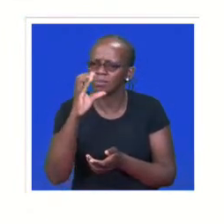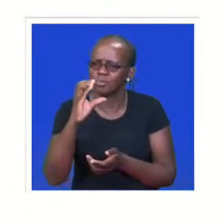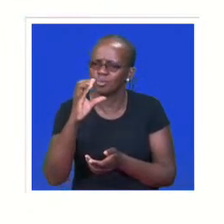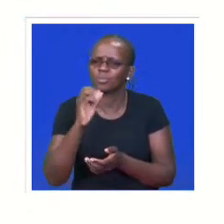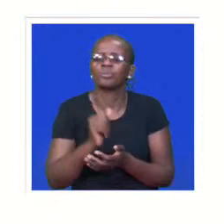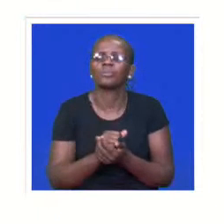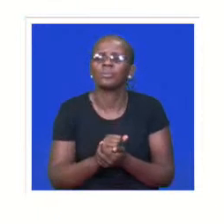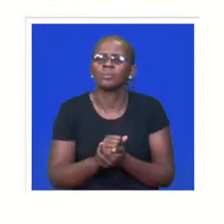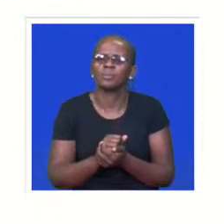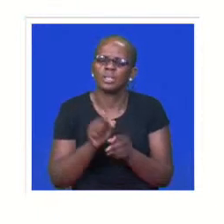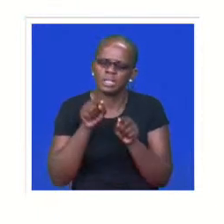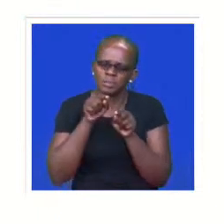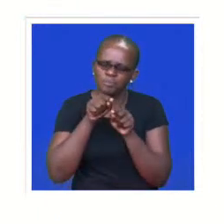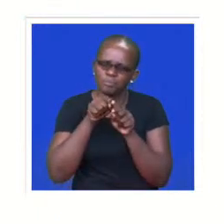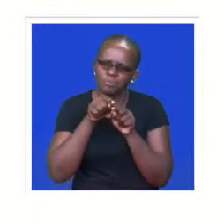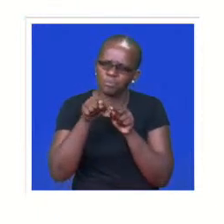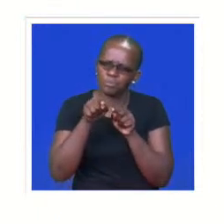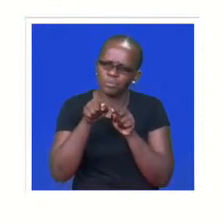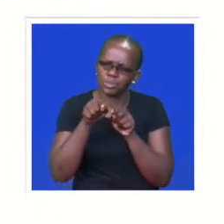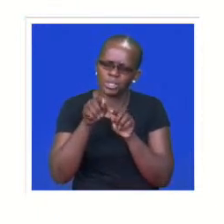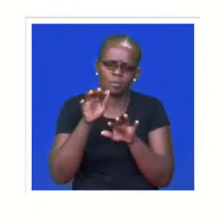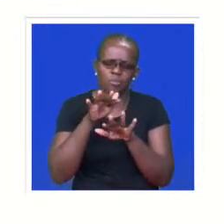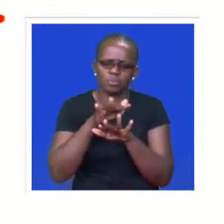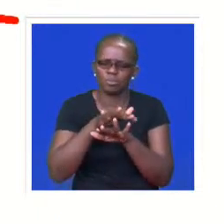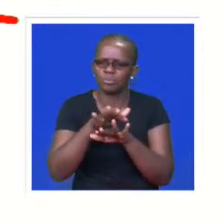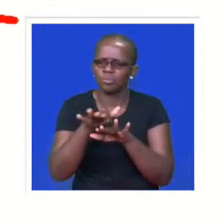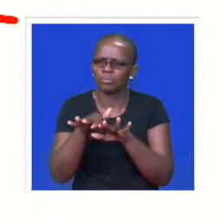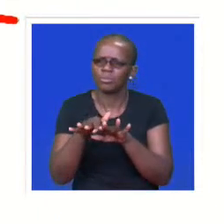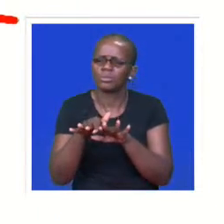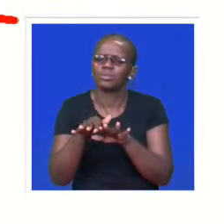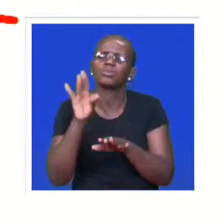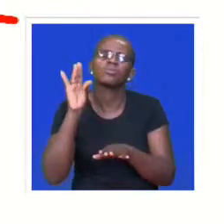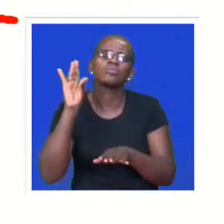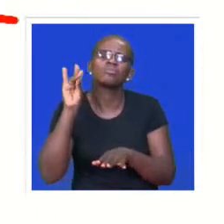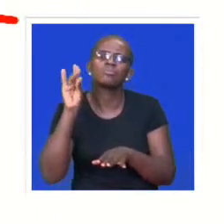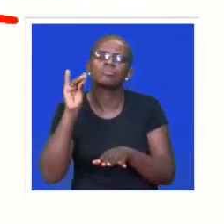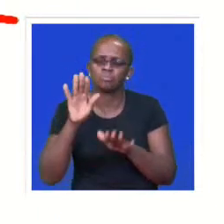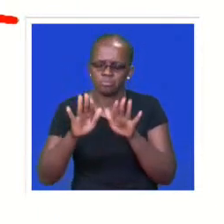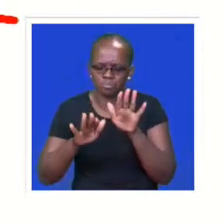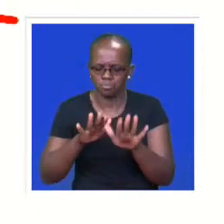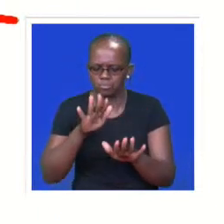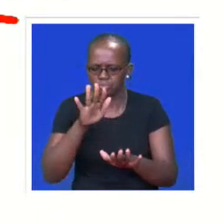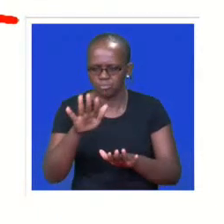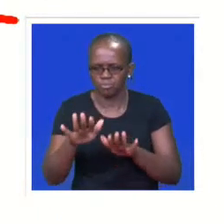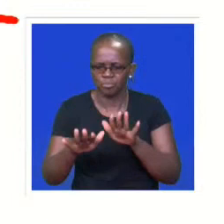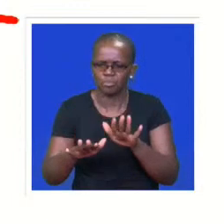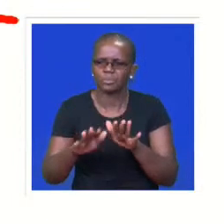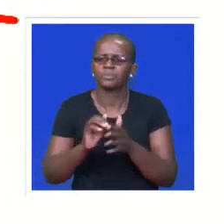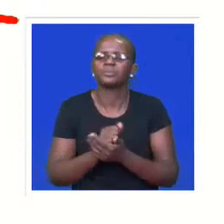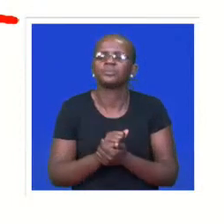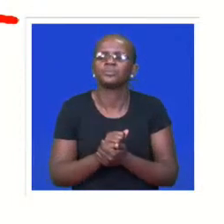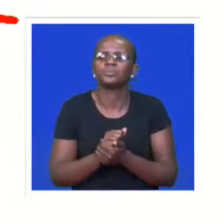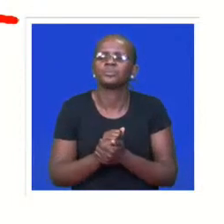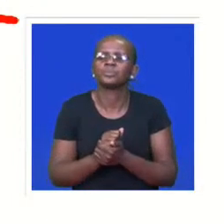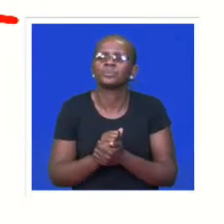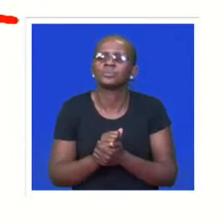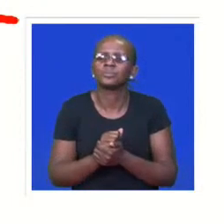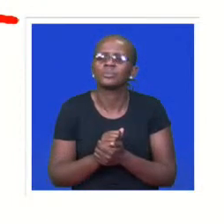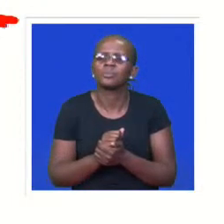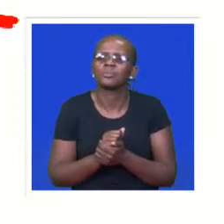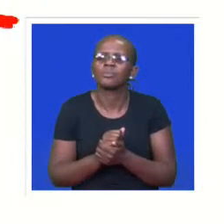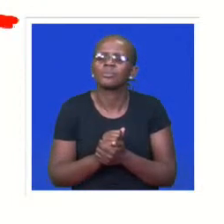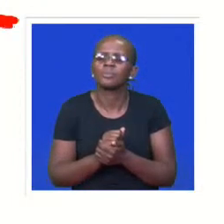sharp nails of an animal's foot. A claw is the sharp nails of